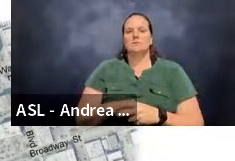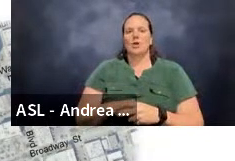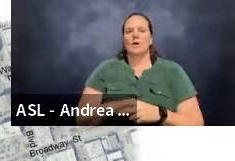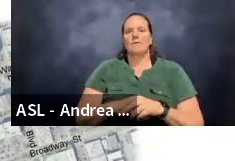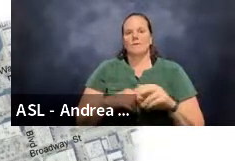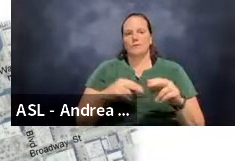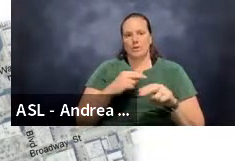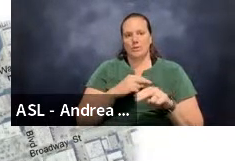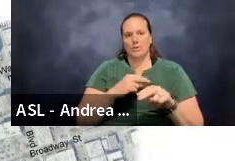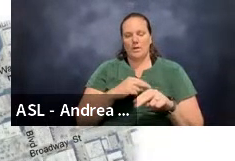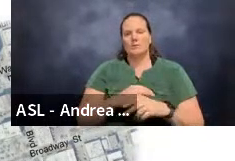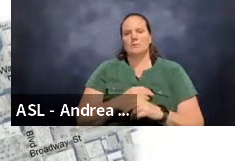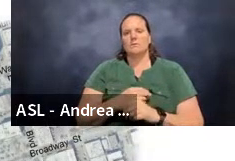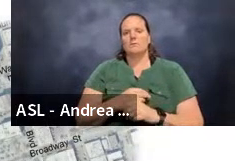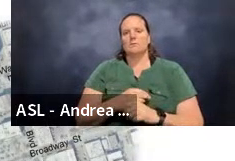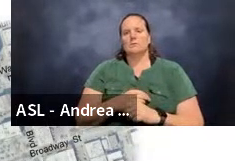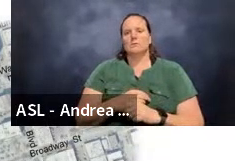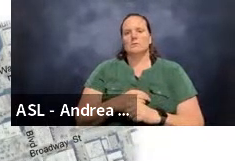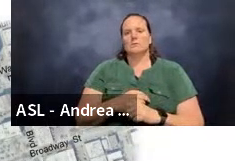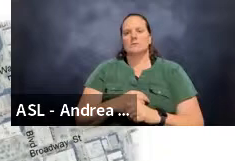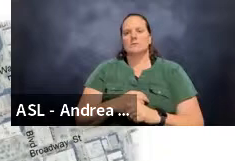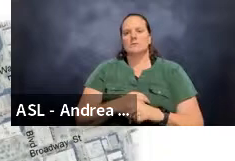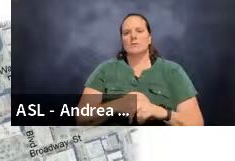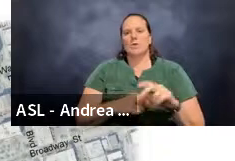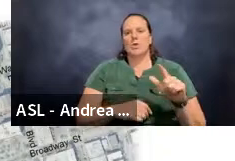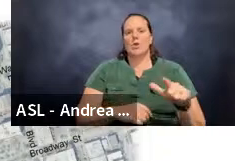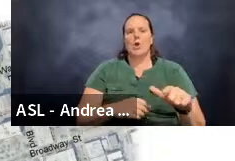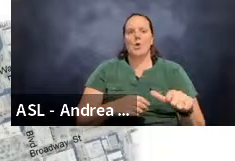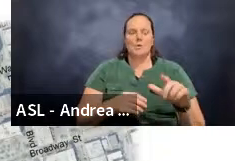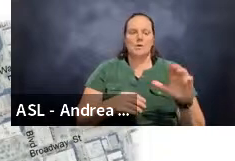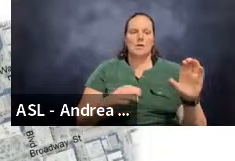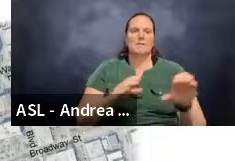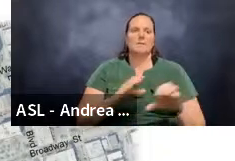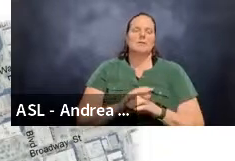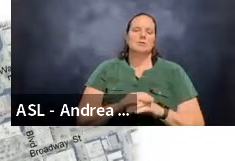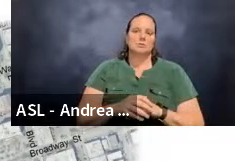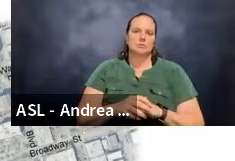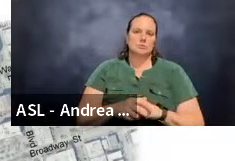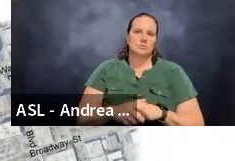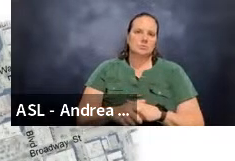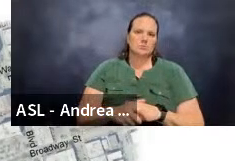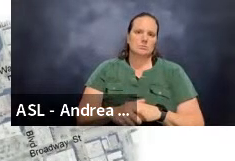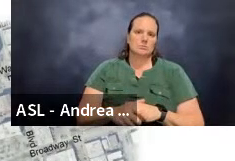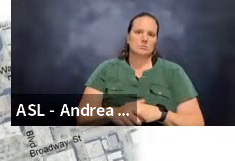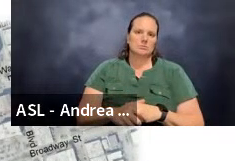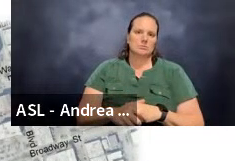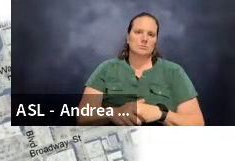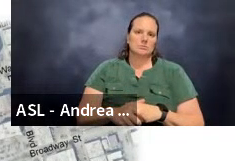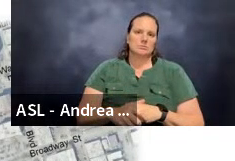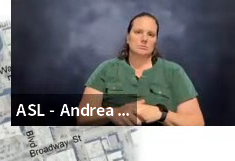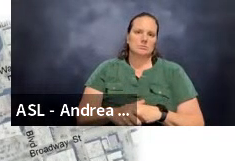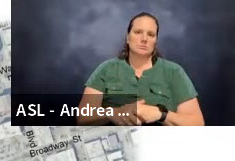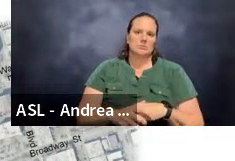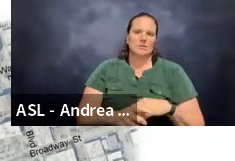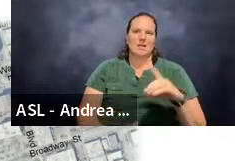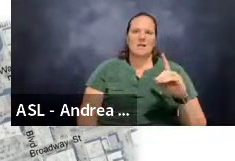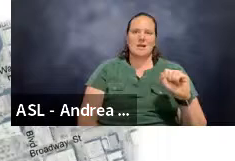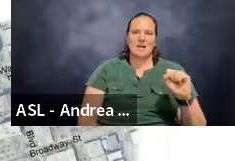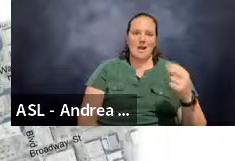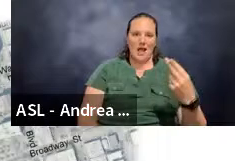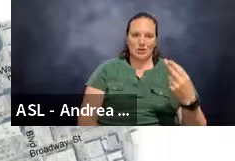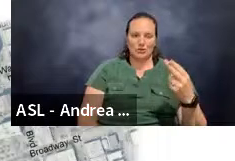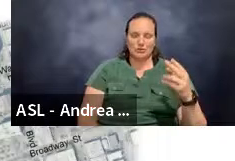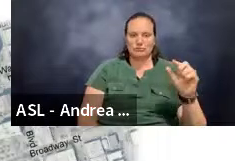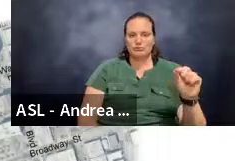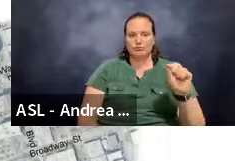freeway. And in that lower image, we pulled that off or dashed it out so that